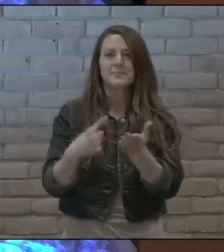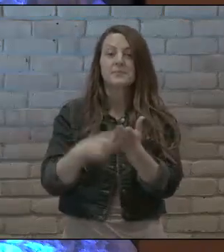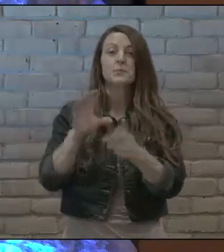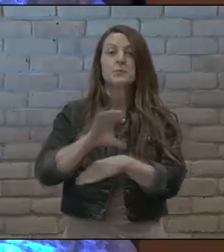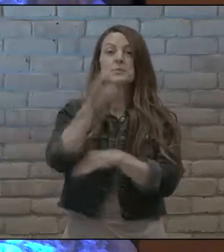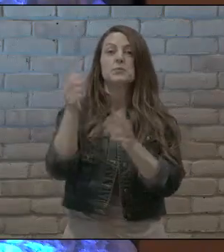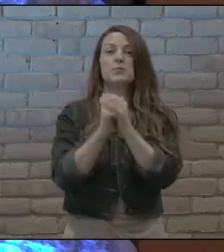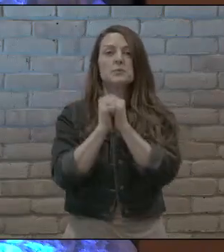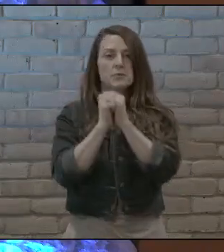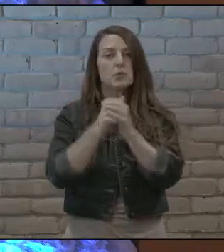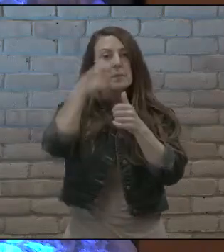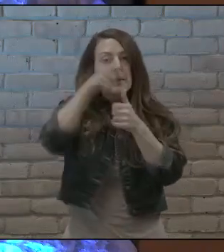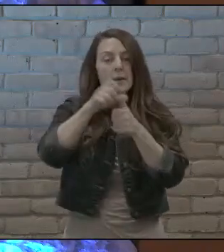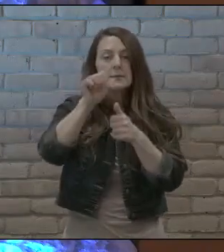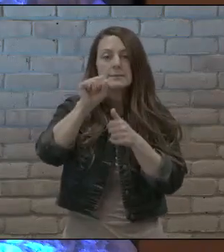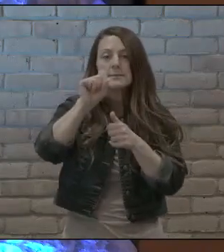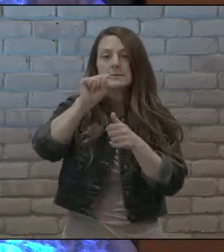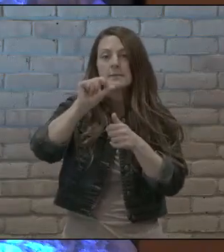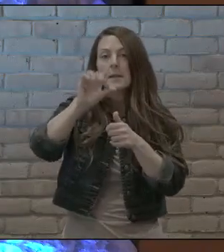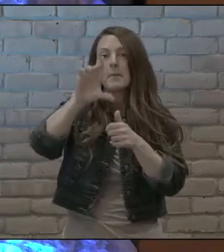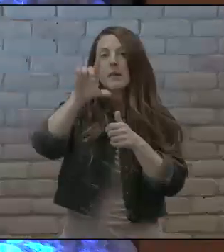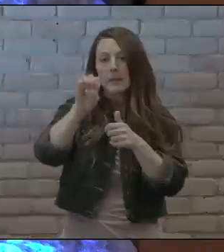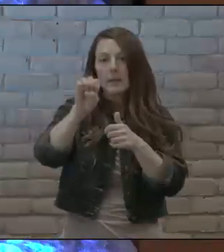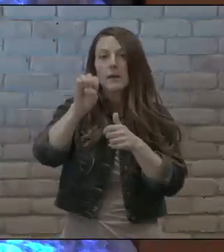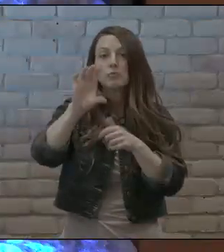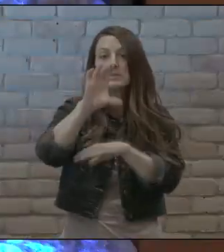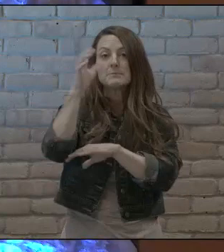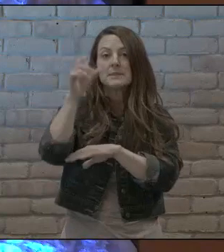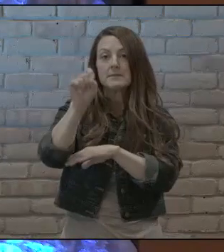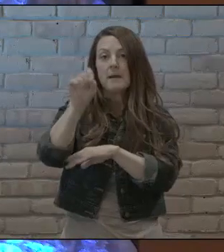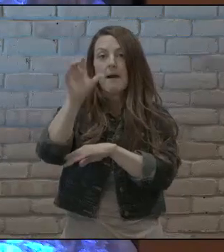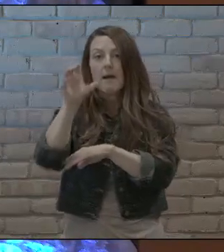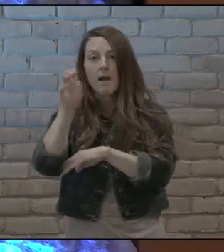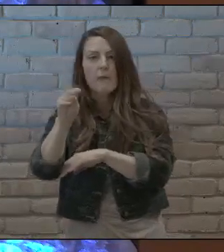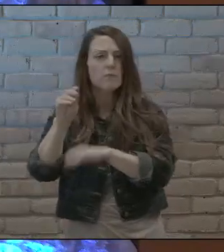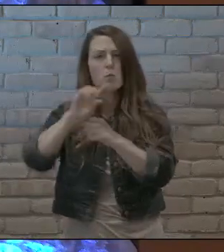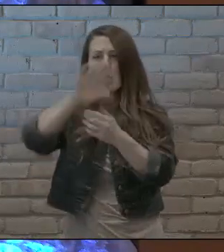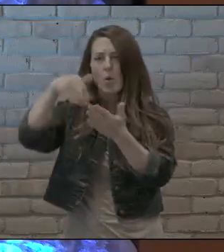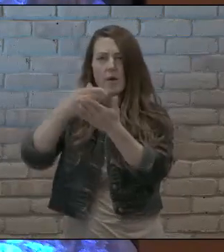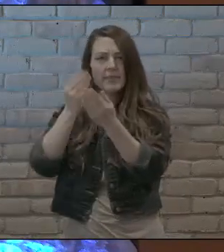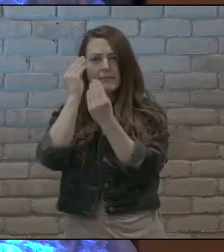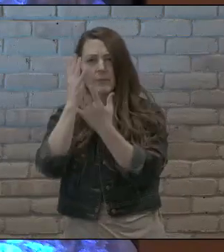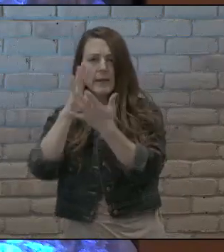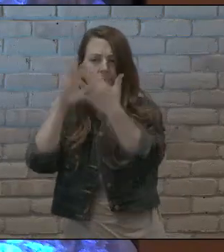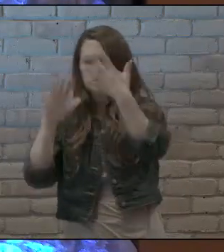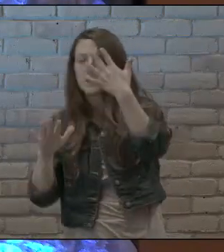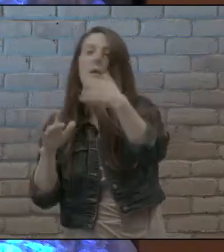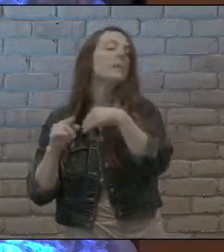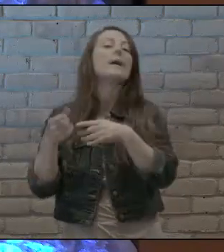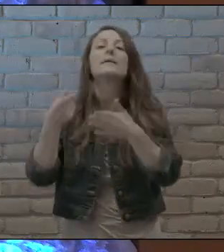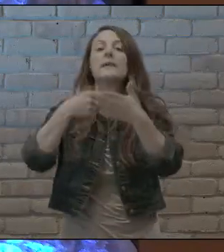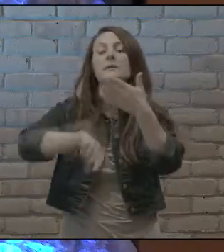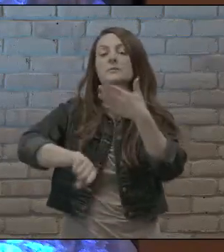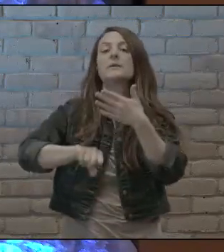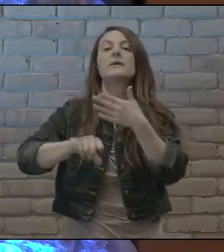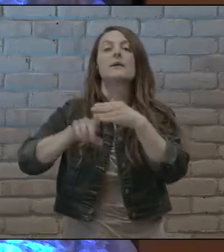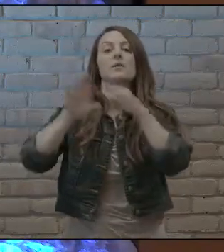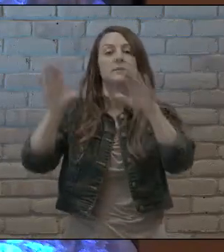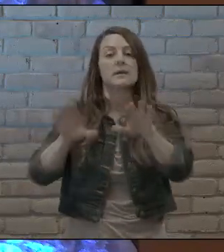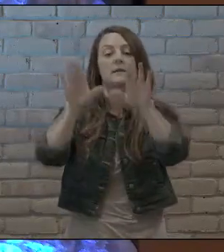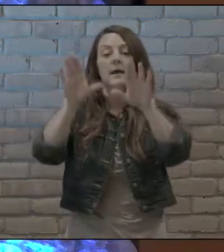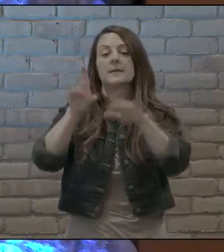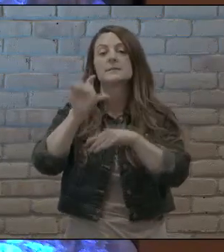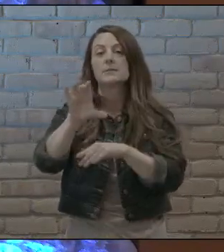forget stablechristmas.com for all of that online and in person. But next weekend's worship on Sunday, December